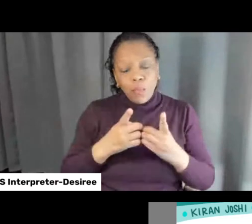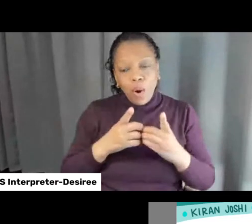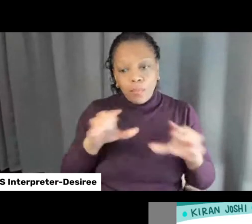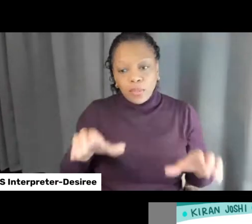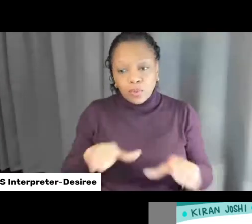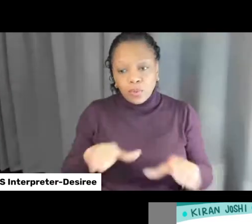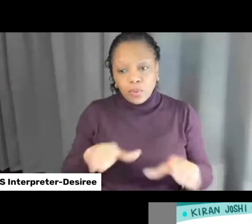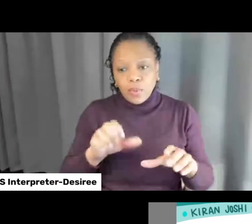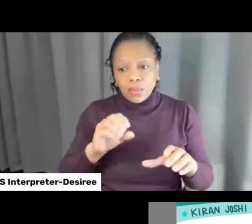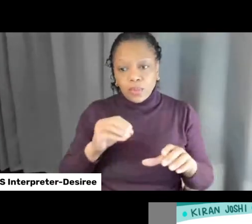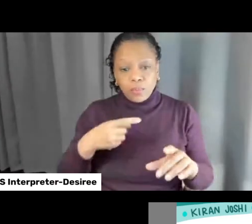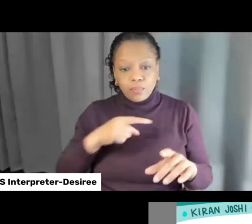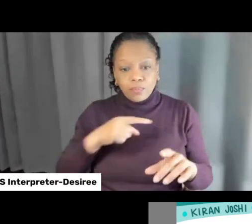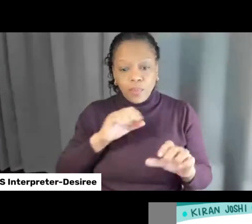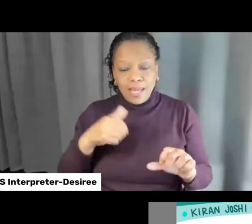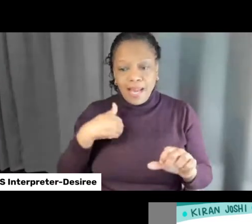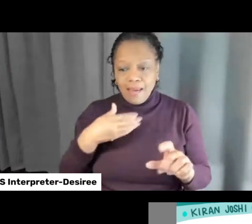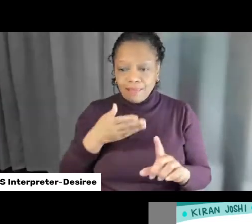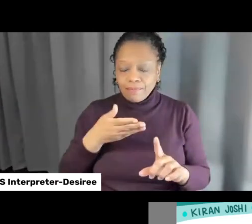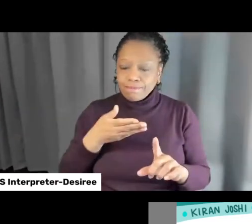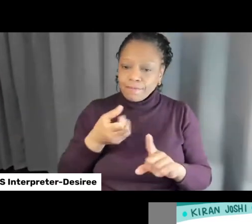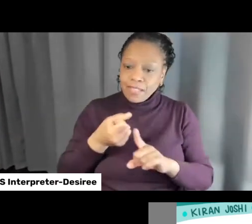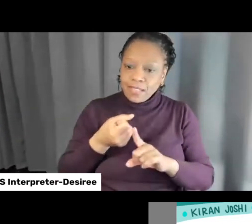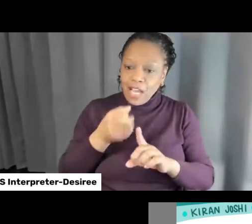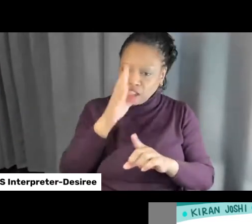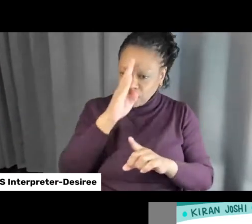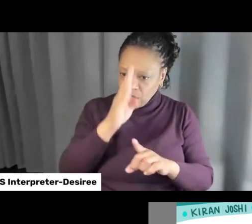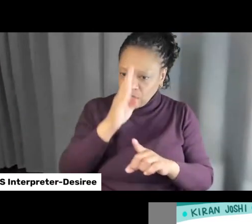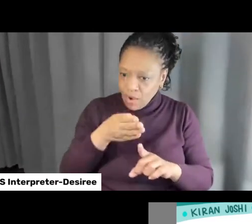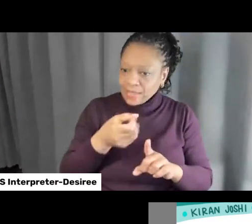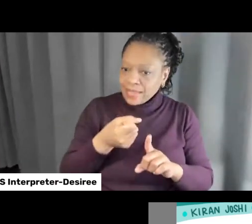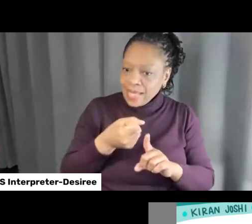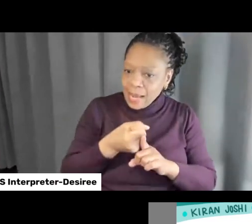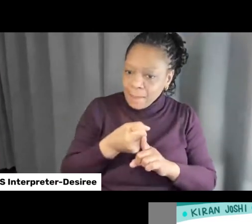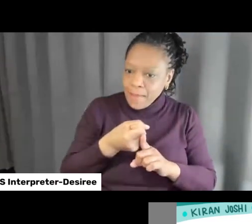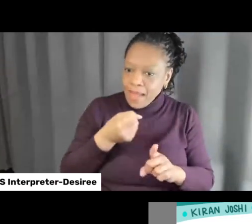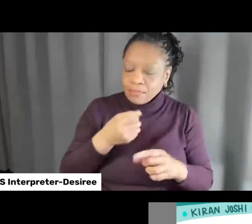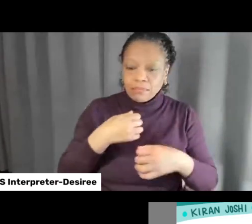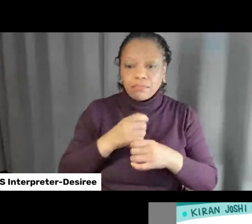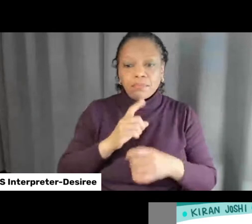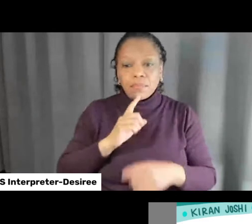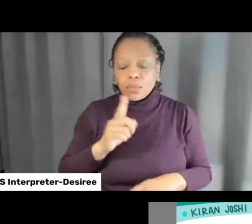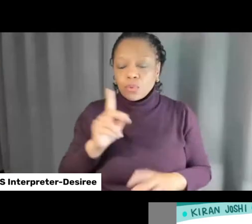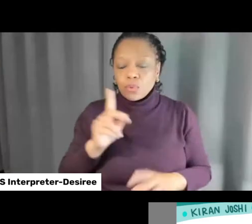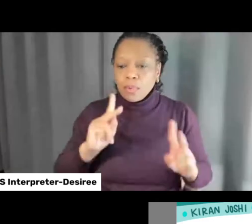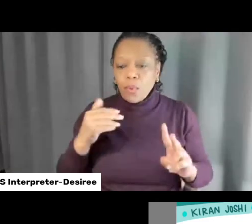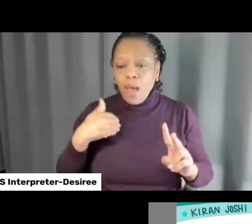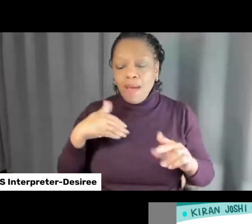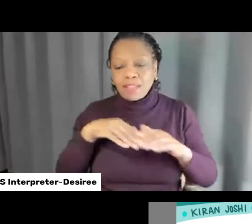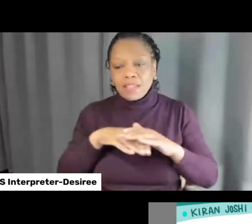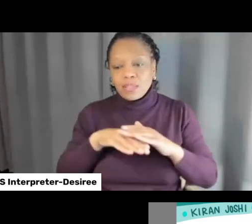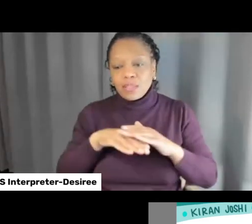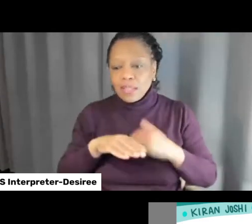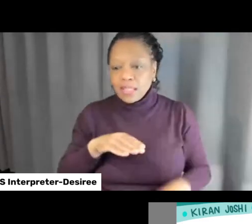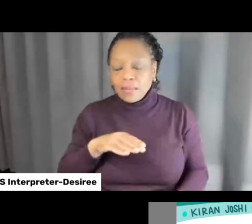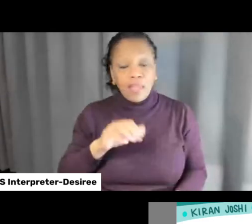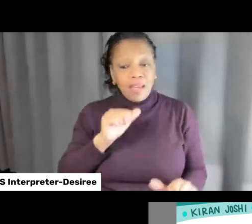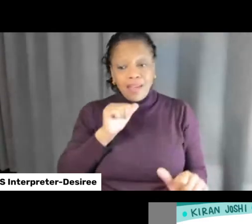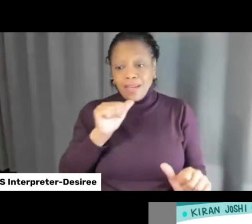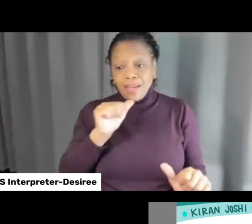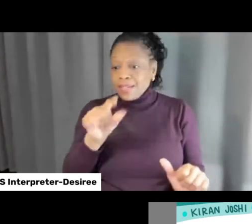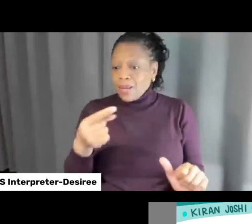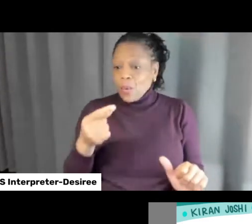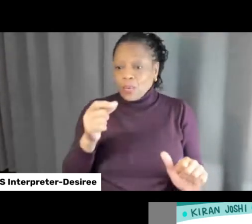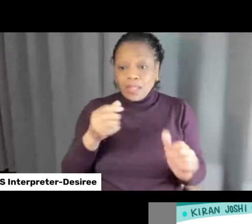impact in making sure that people have accessibility to this whole concept of not only are we purchasing and doing that, but